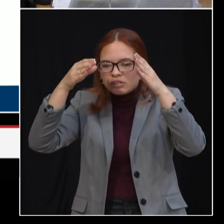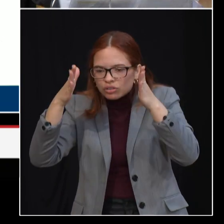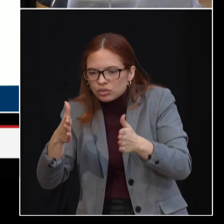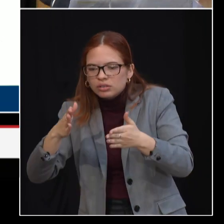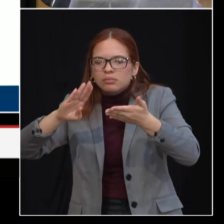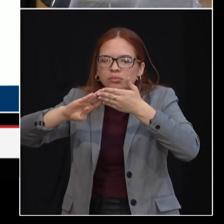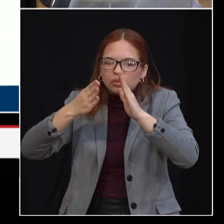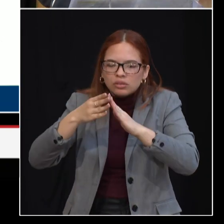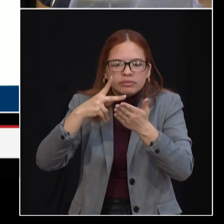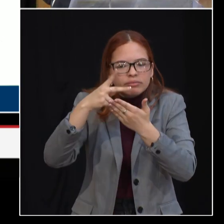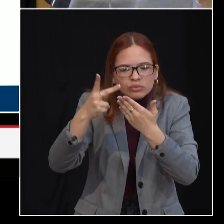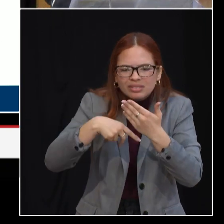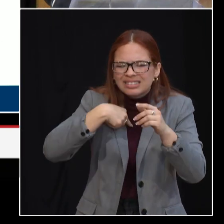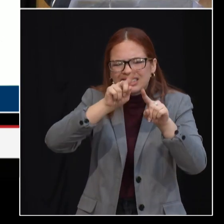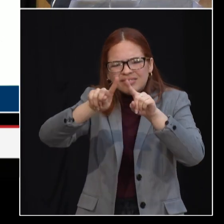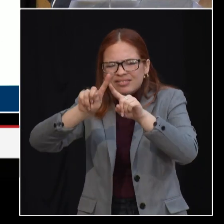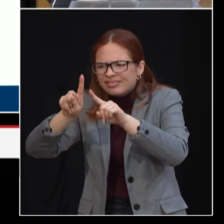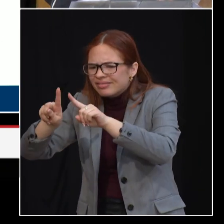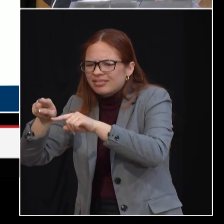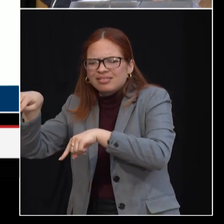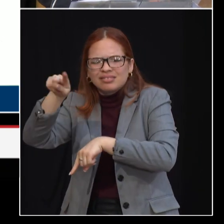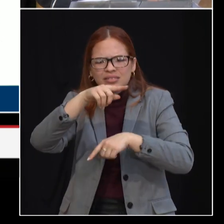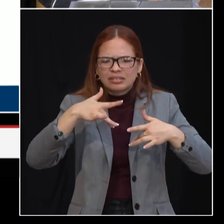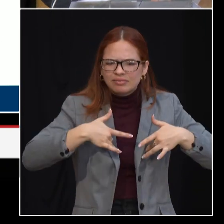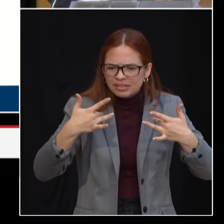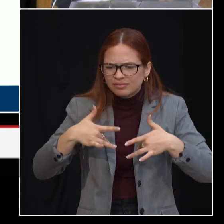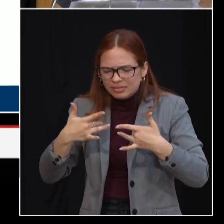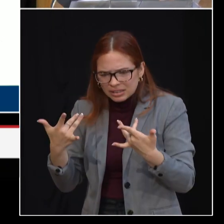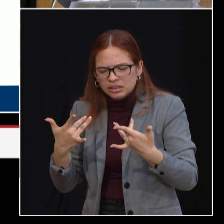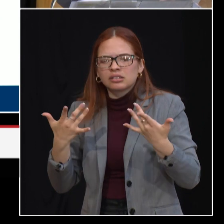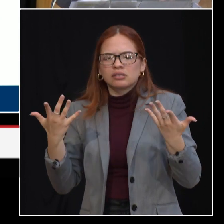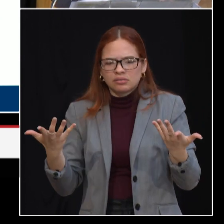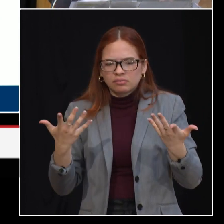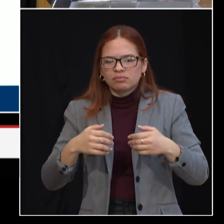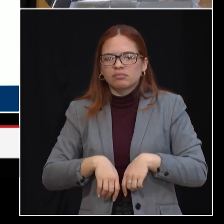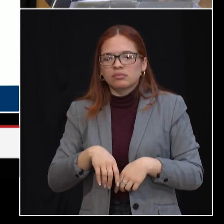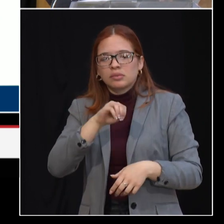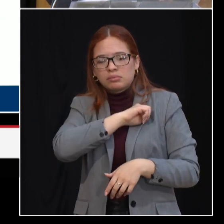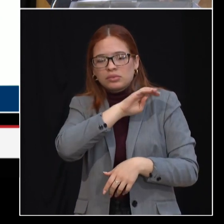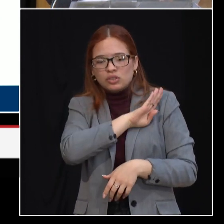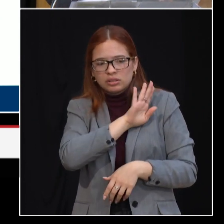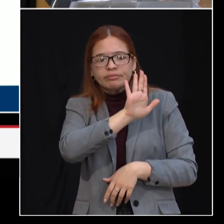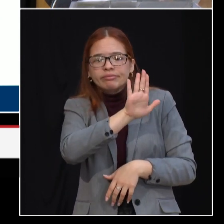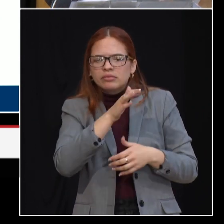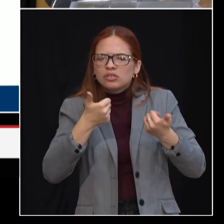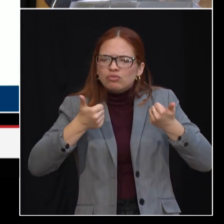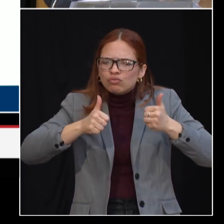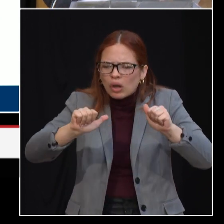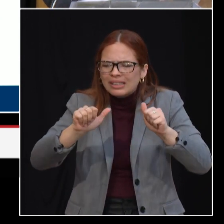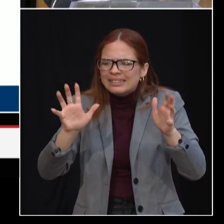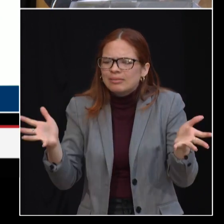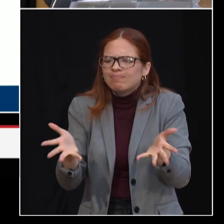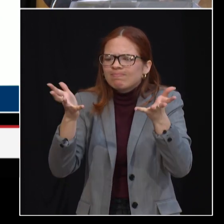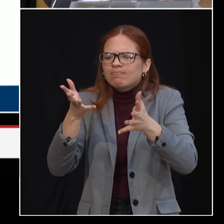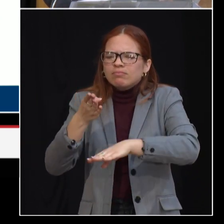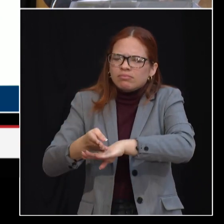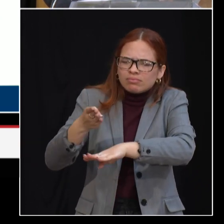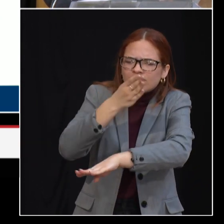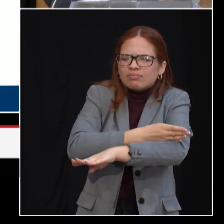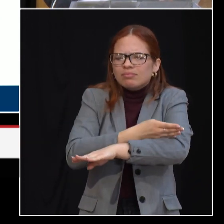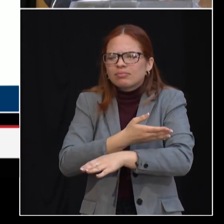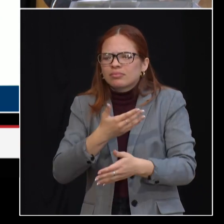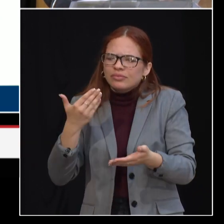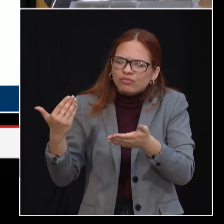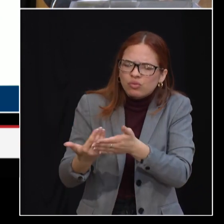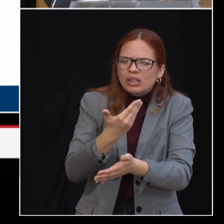events. In continuing Mayor Bowser's efforts to increase fresh food access to